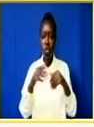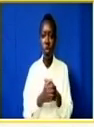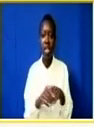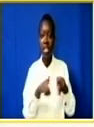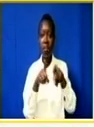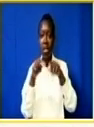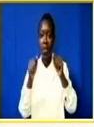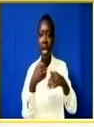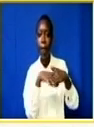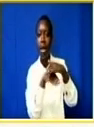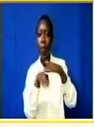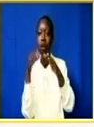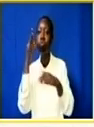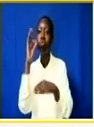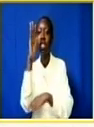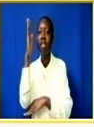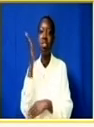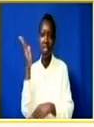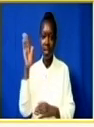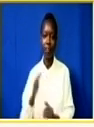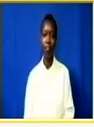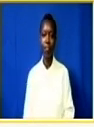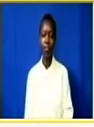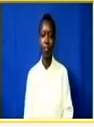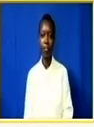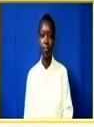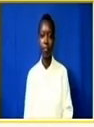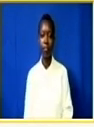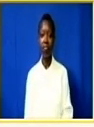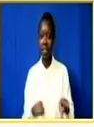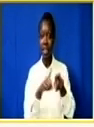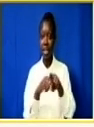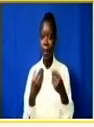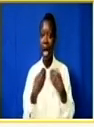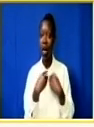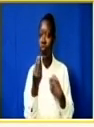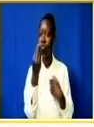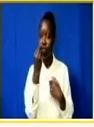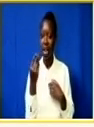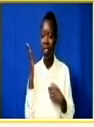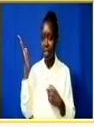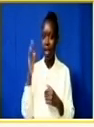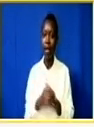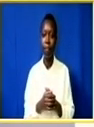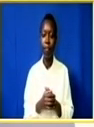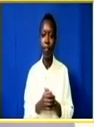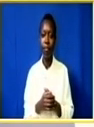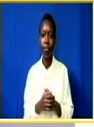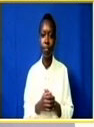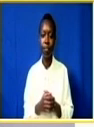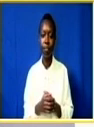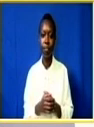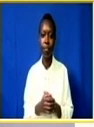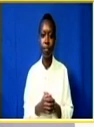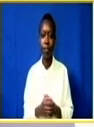Mm. So, as well as preventing soil erosion, mm-hmm. you have food. True. You see? True. Very good.